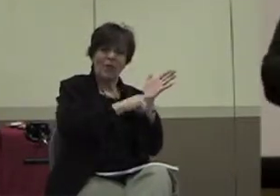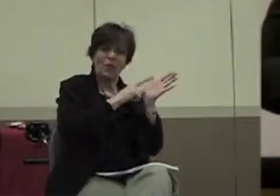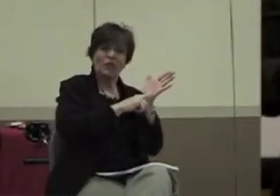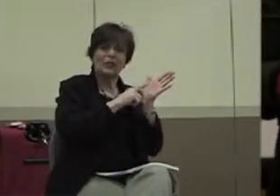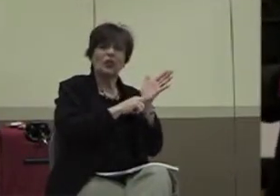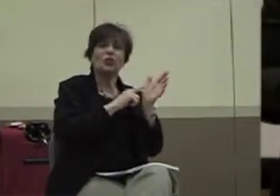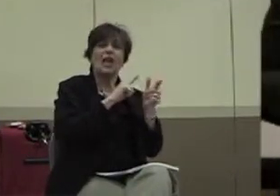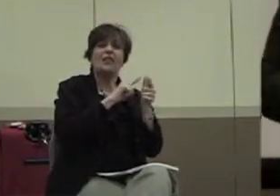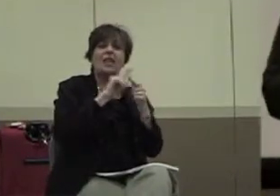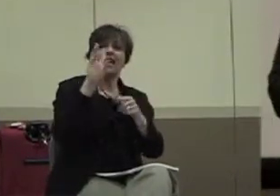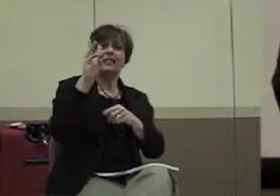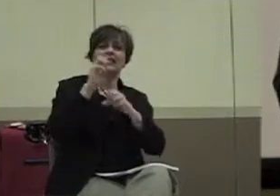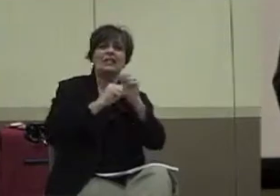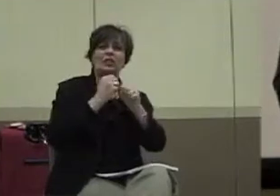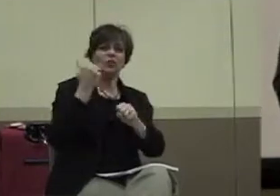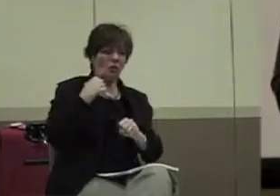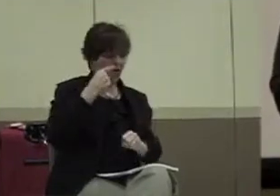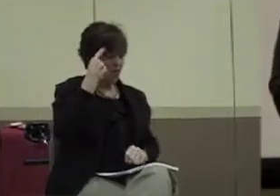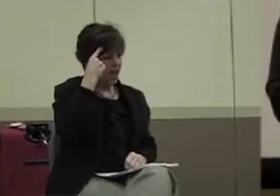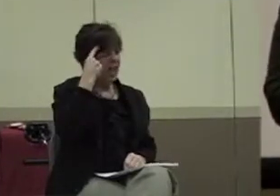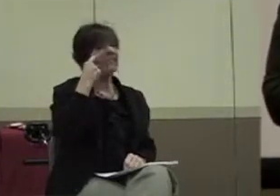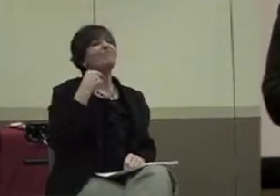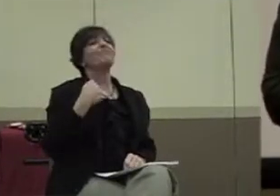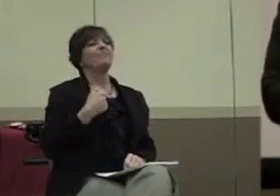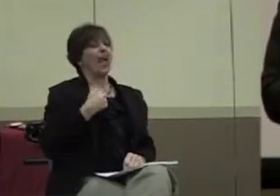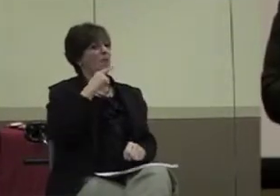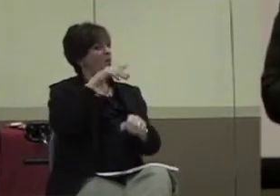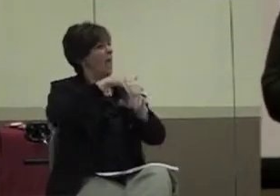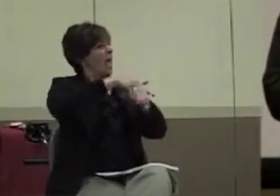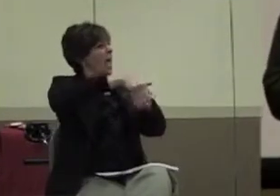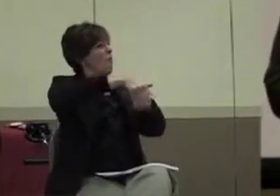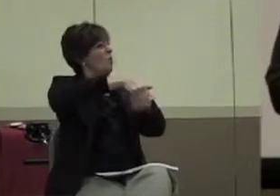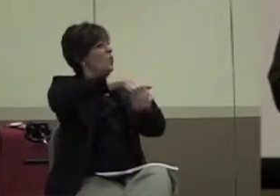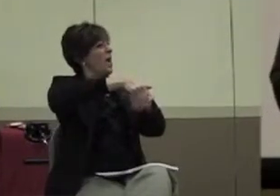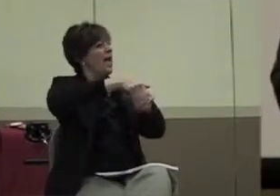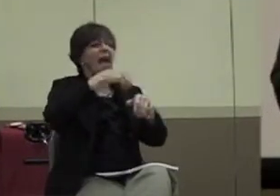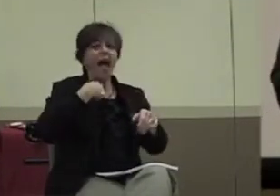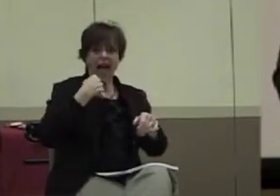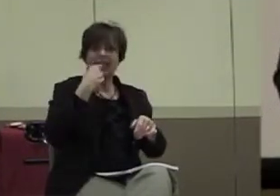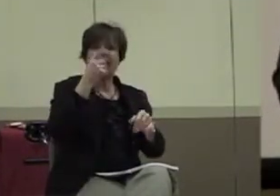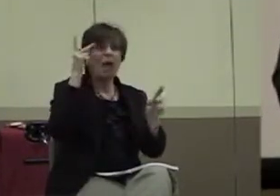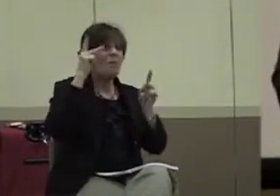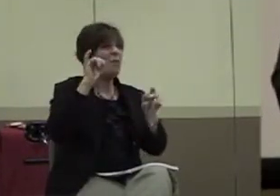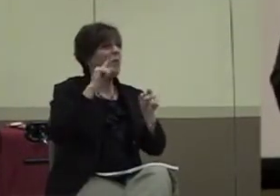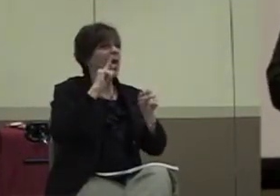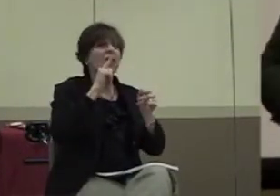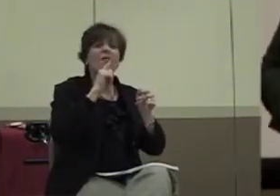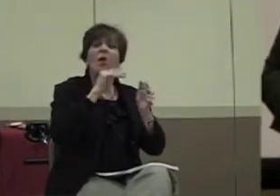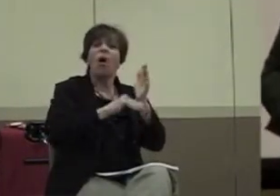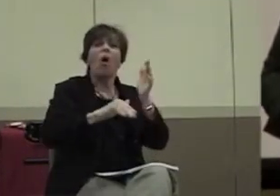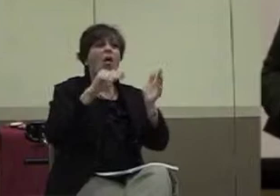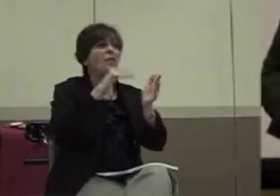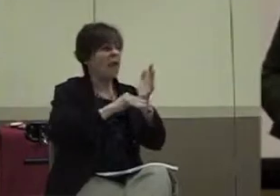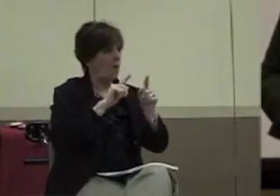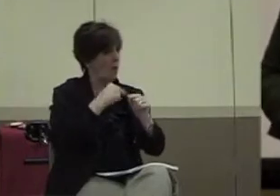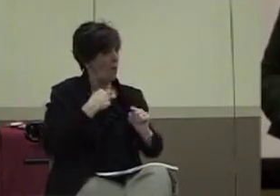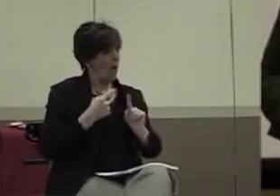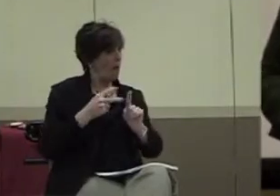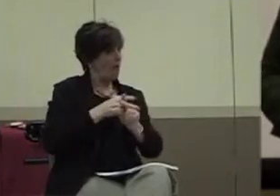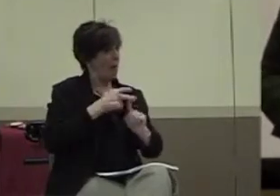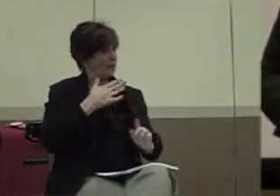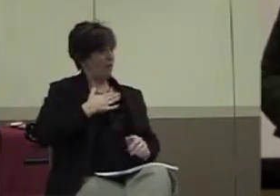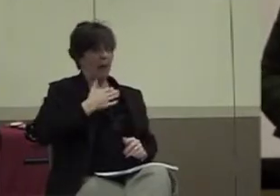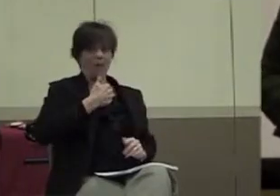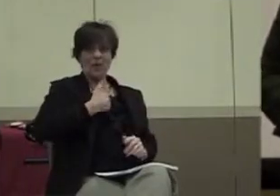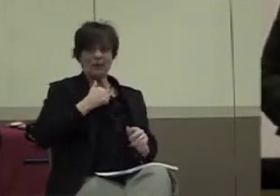about 6 years ago, I thought to myself, you know, Laura, you're a hypocrite. You tell people that all the time, and yet you don't apply that to your own